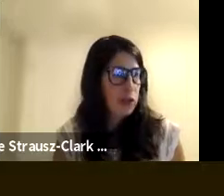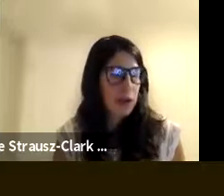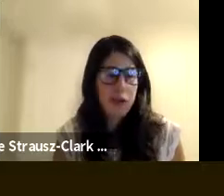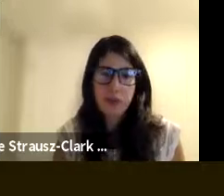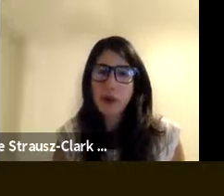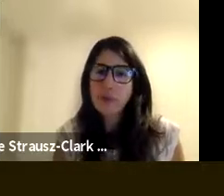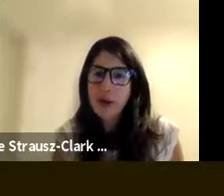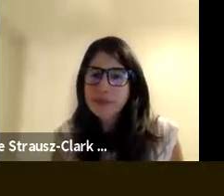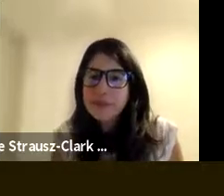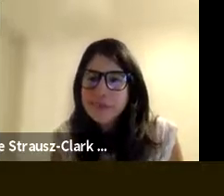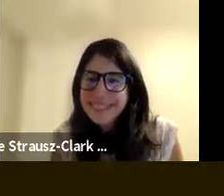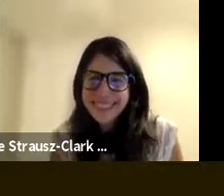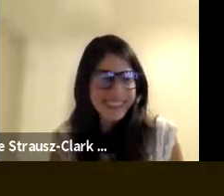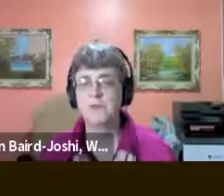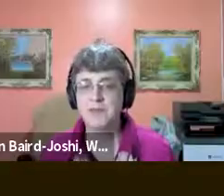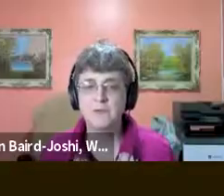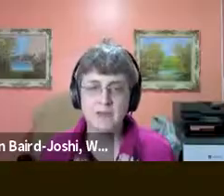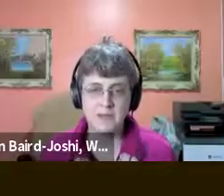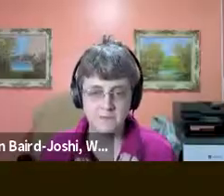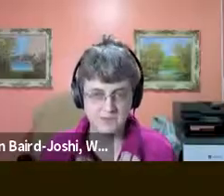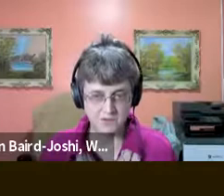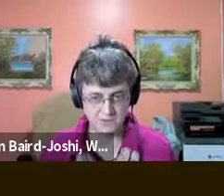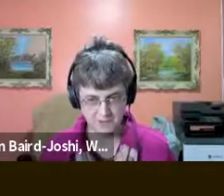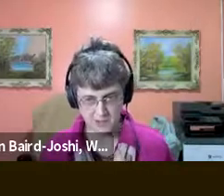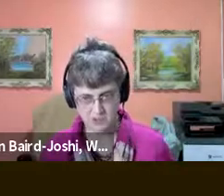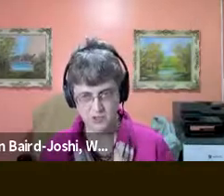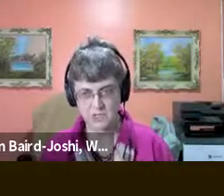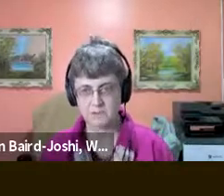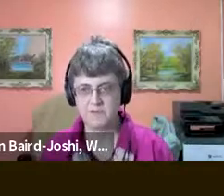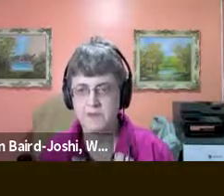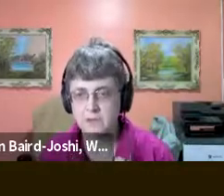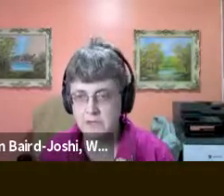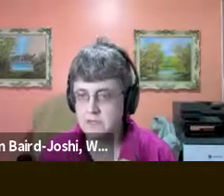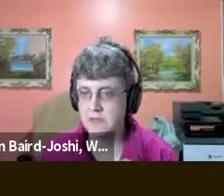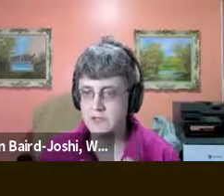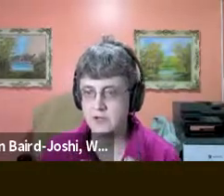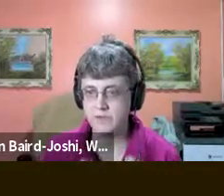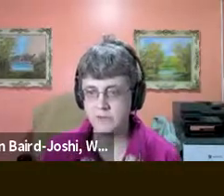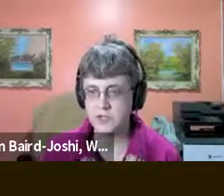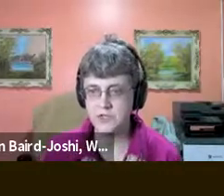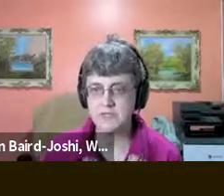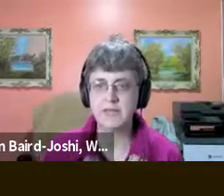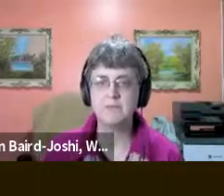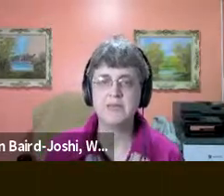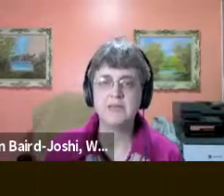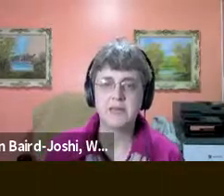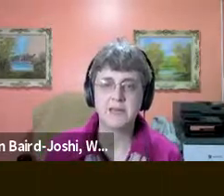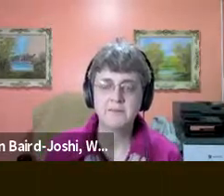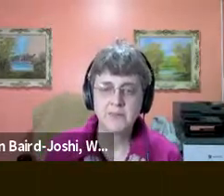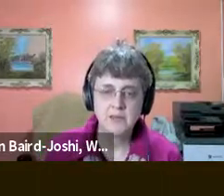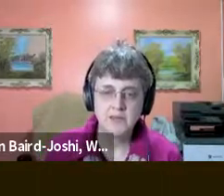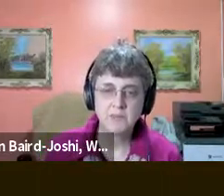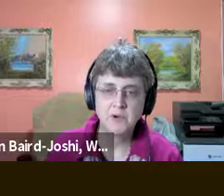Susan, when you're ready. Oh, go ahead. No, thank you. My name is Susan Baird Joshi. I'm the Federal Legislative Chair for Washington State